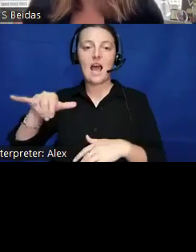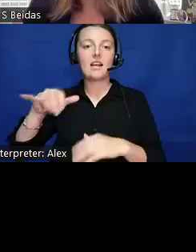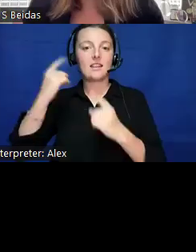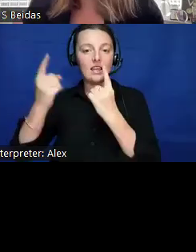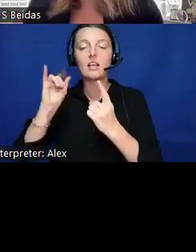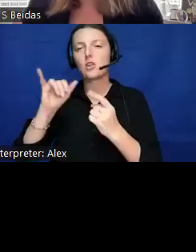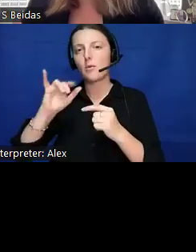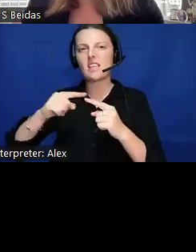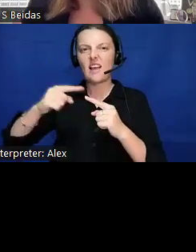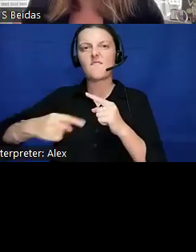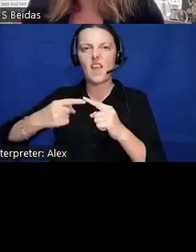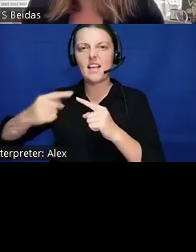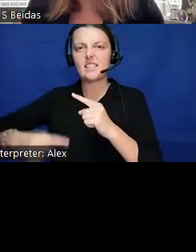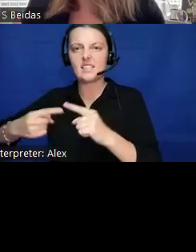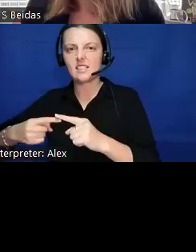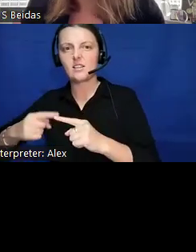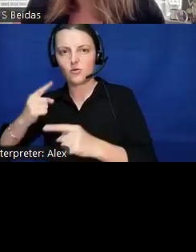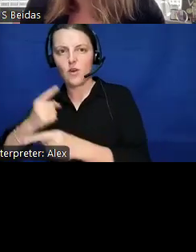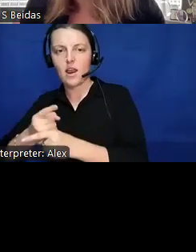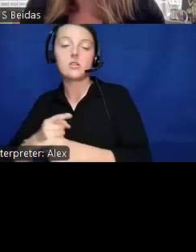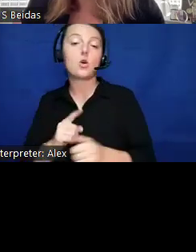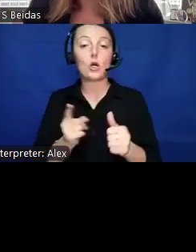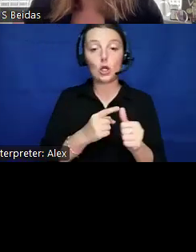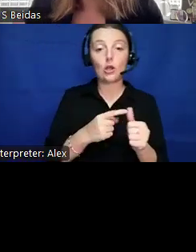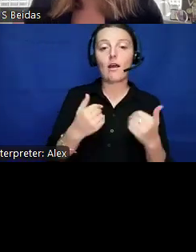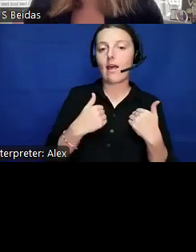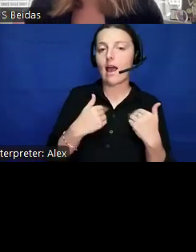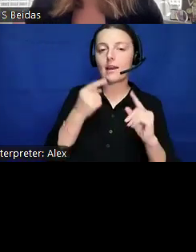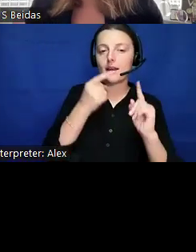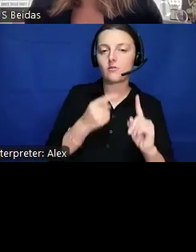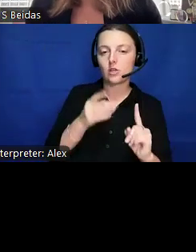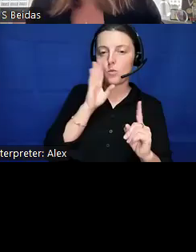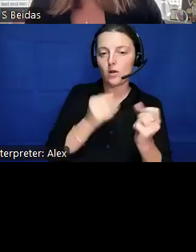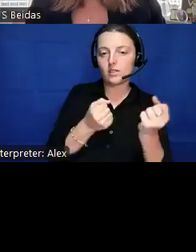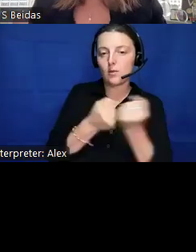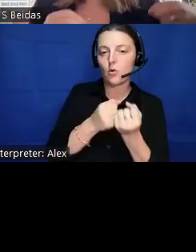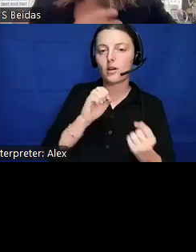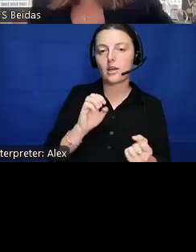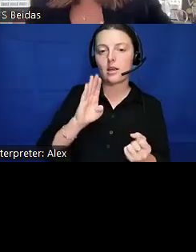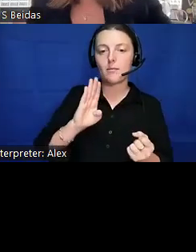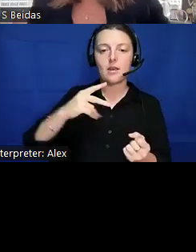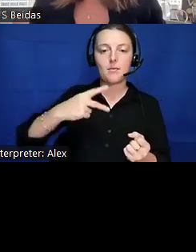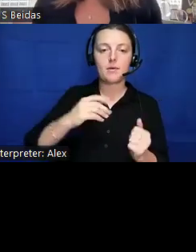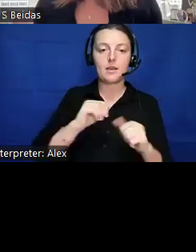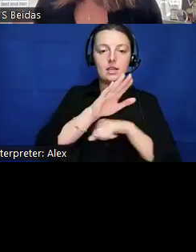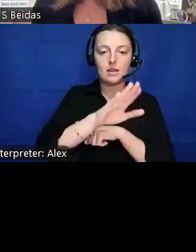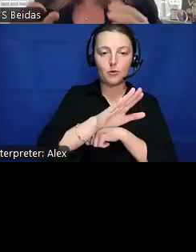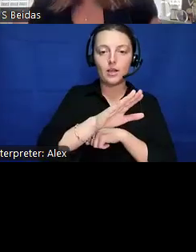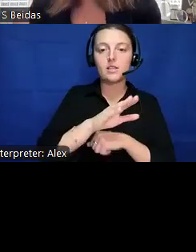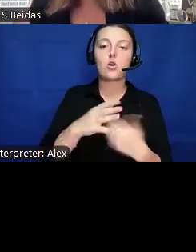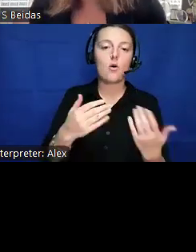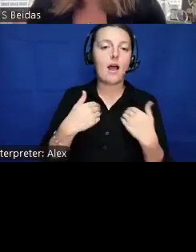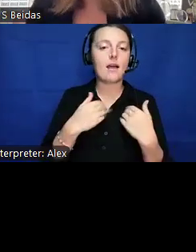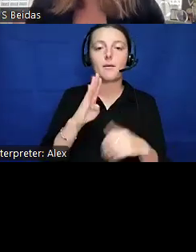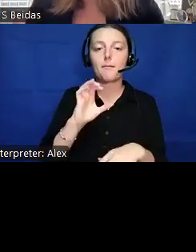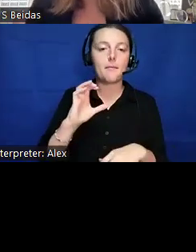were these initiatives that supported EBP delivery in various community-based organizations. Like there was the BEC initiative, there was